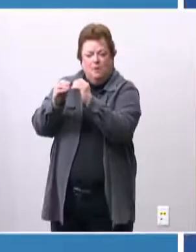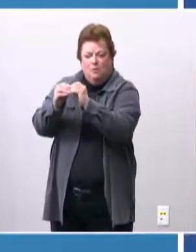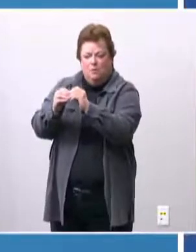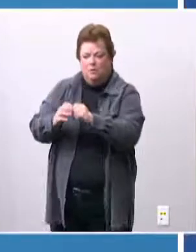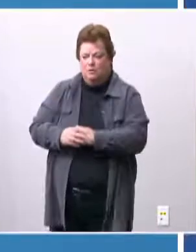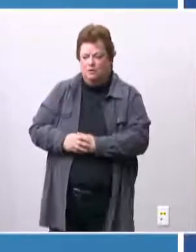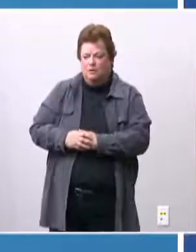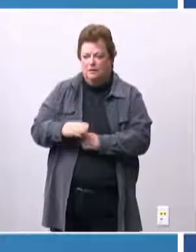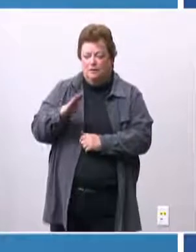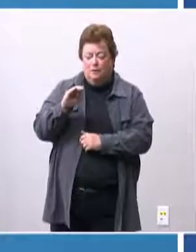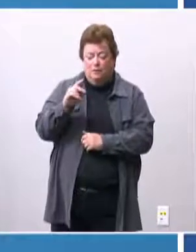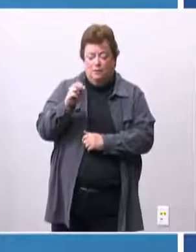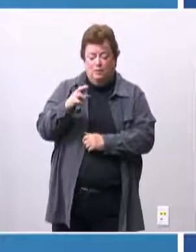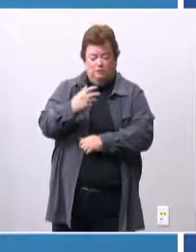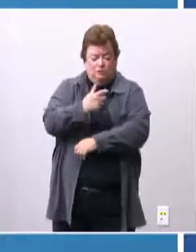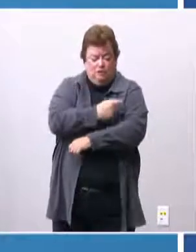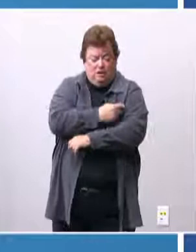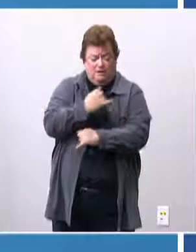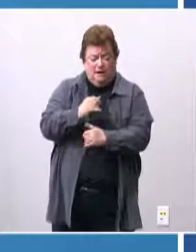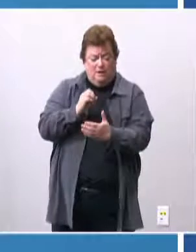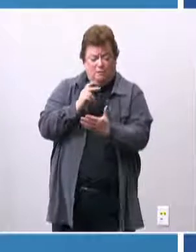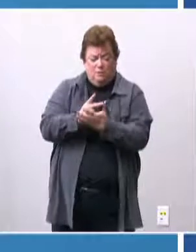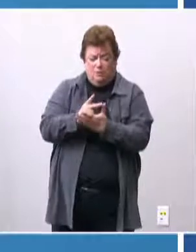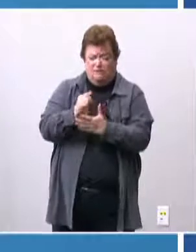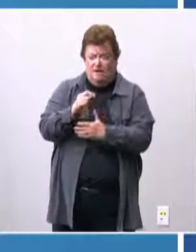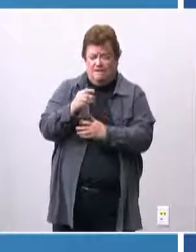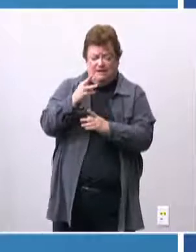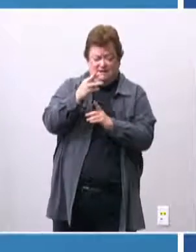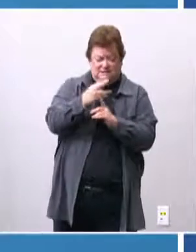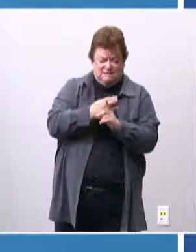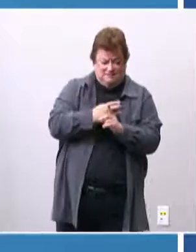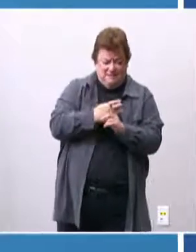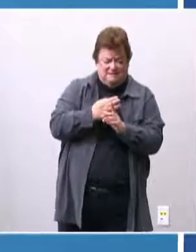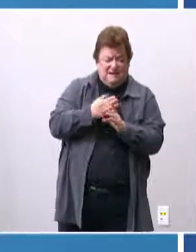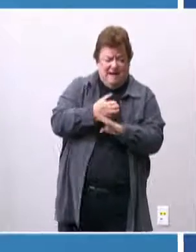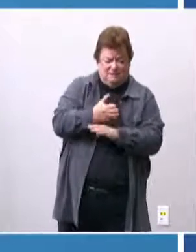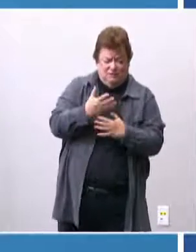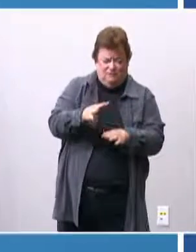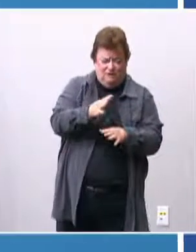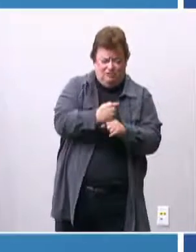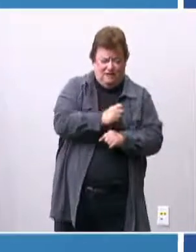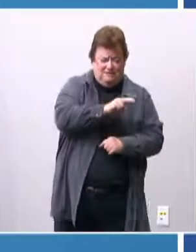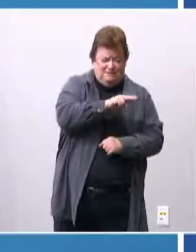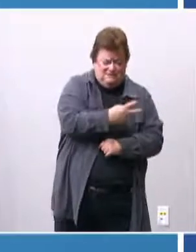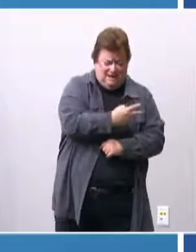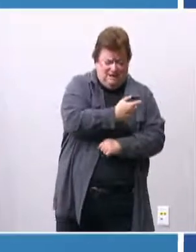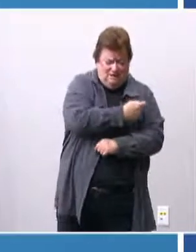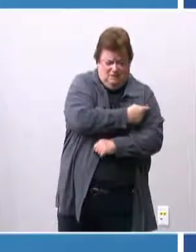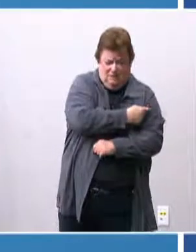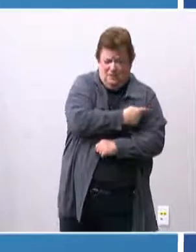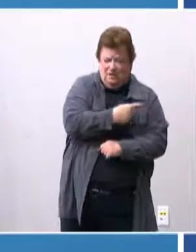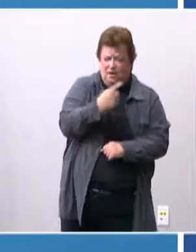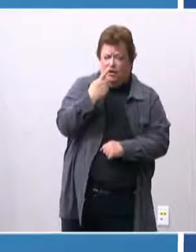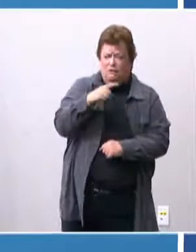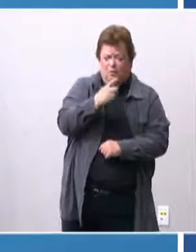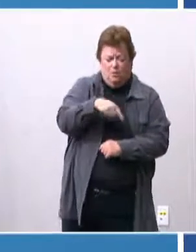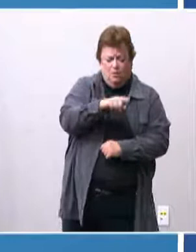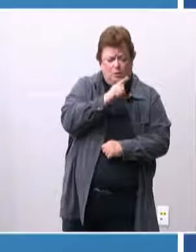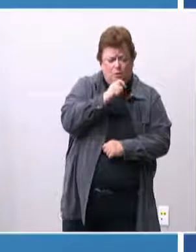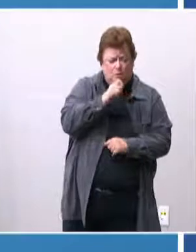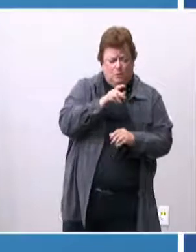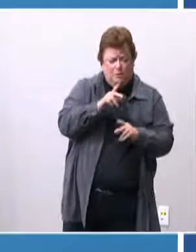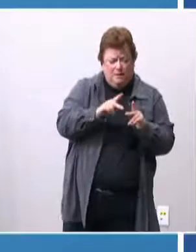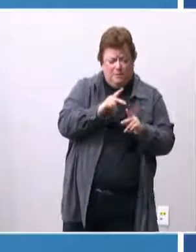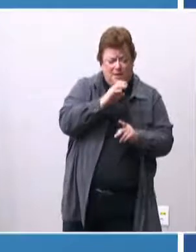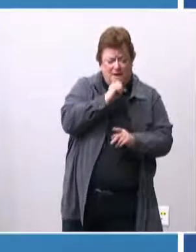boosters doses are currently approved at 6 months after a second dose for the following groups: people age 65